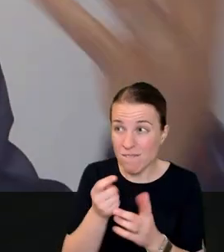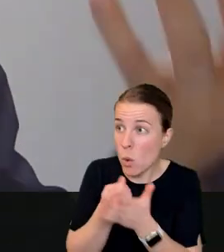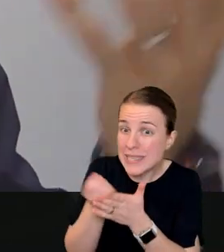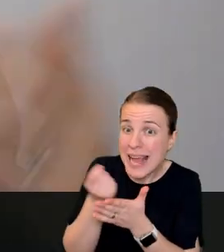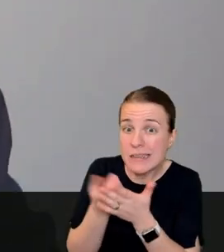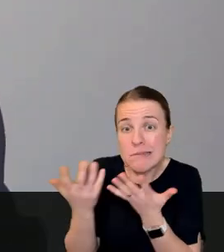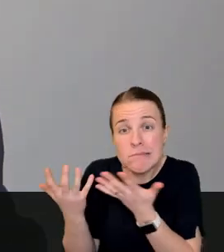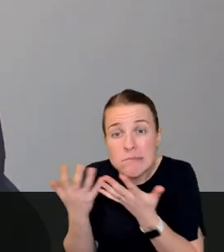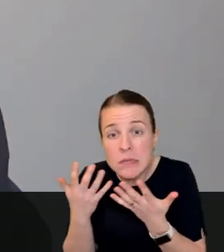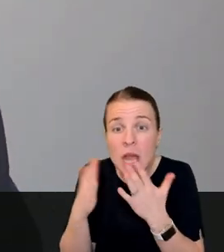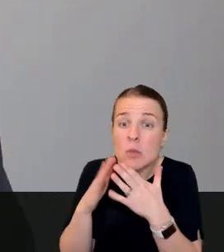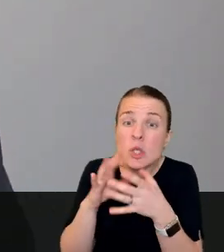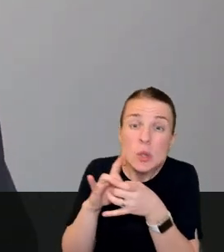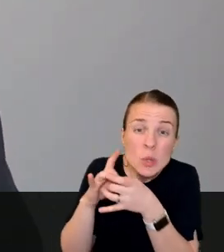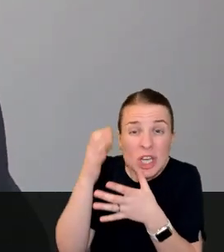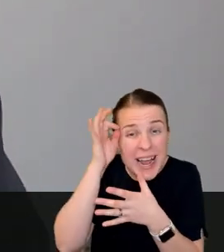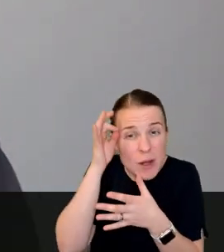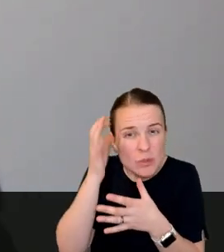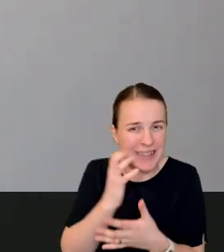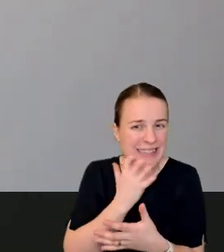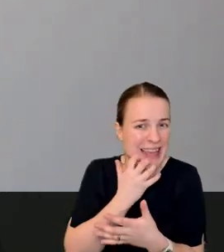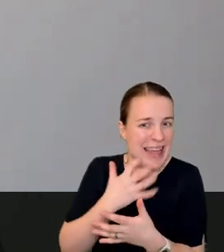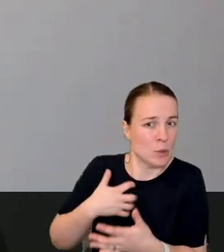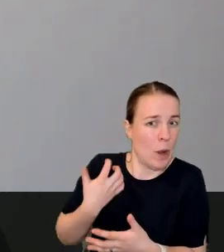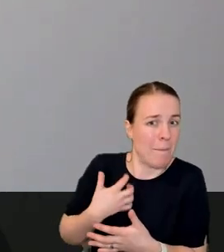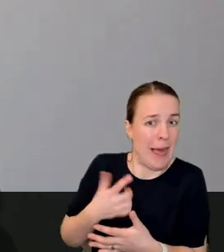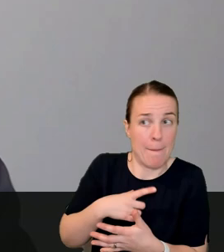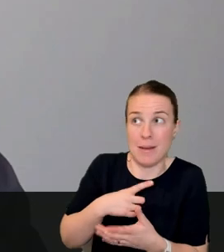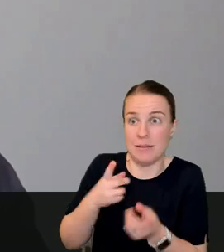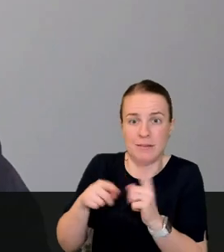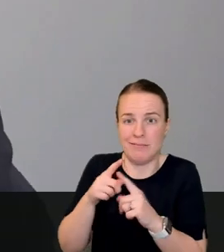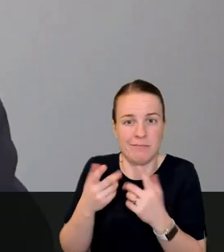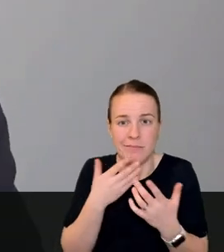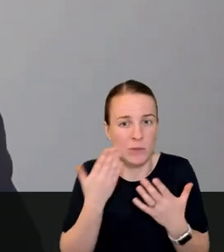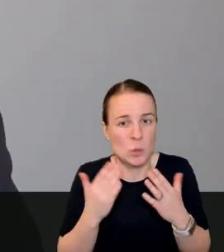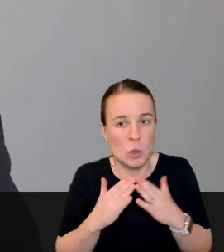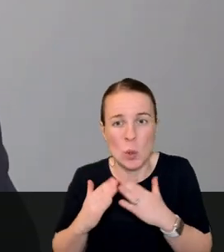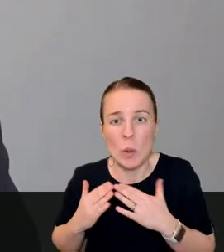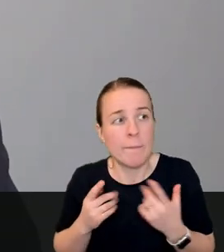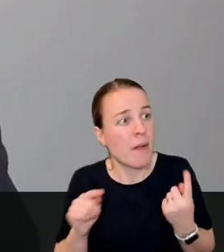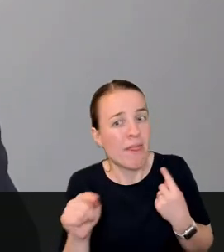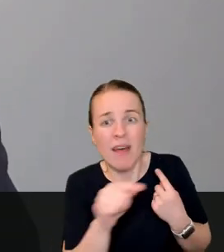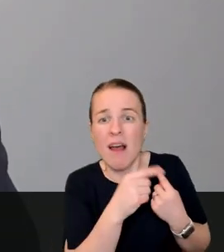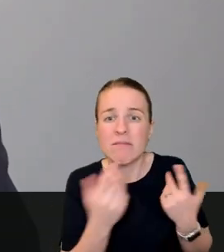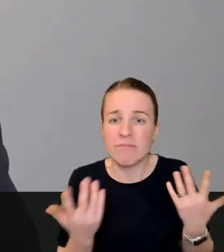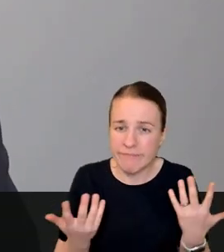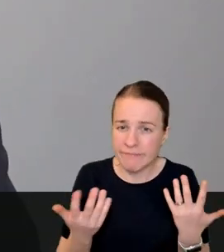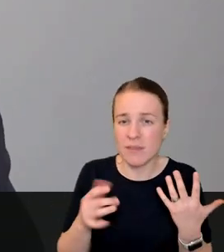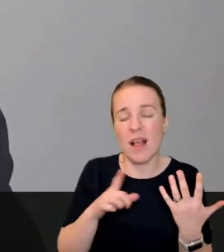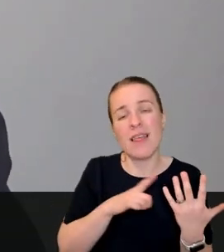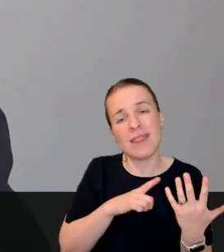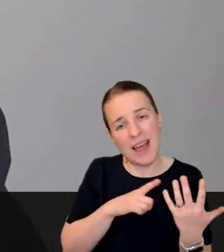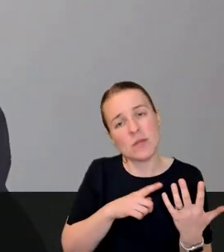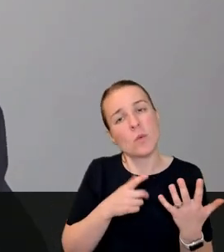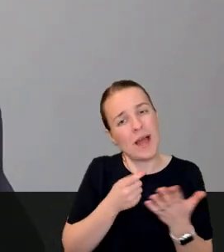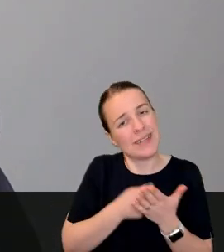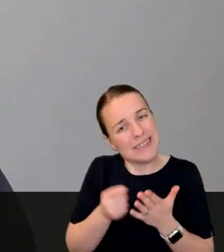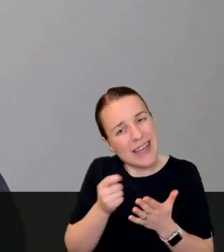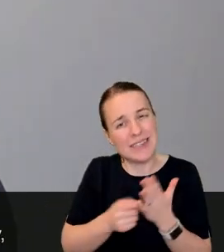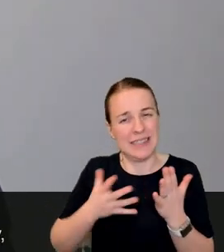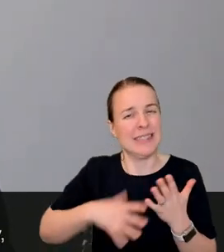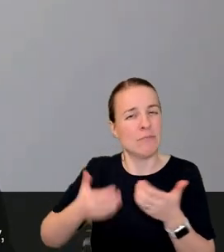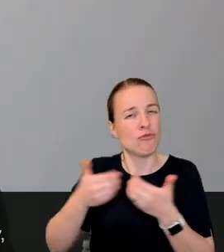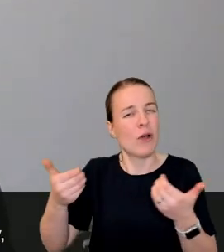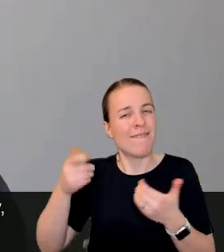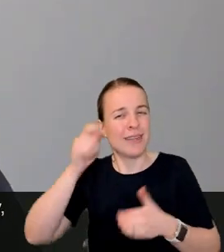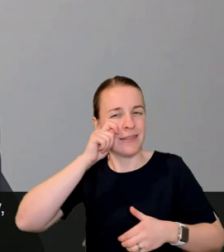they know there's a monopoly. And that's why this ombudsman would give real teeth to the tenants and residents. We're going to carry on lobbying the government for